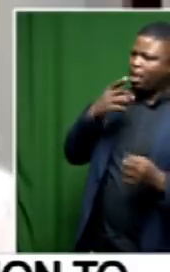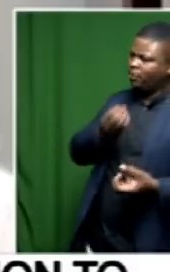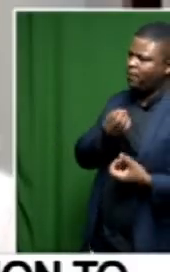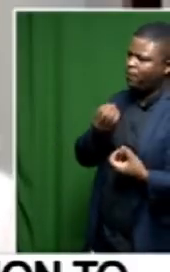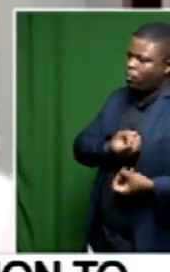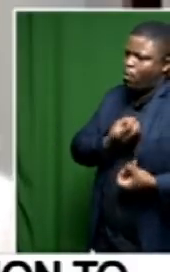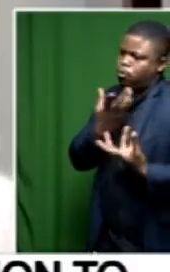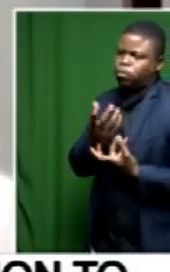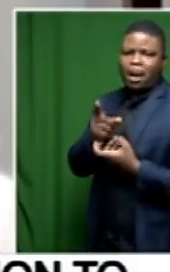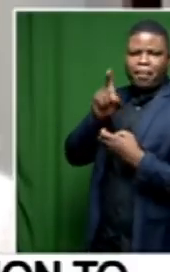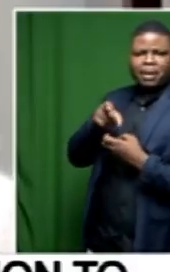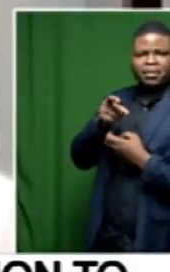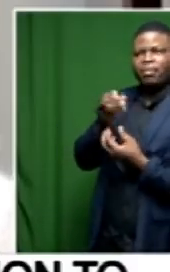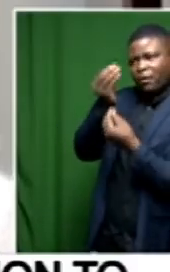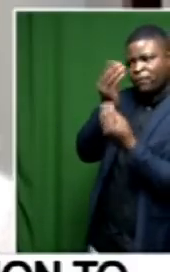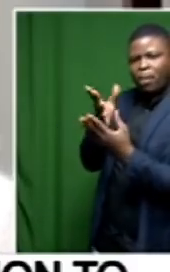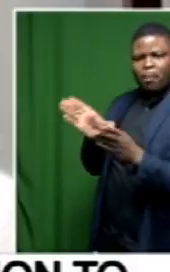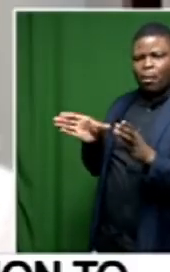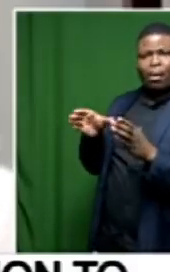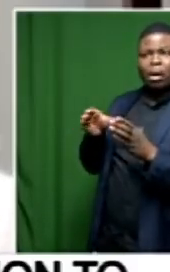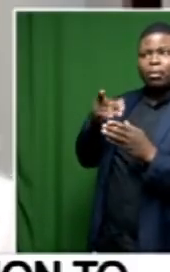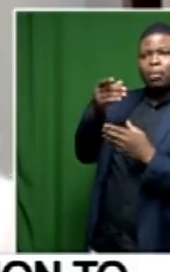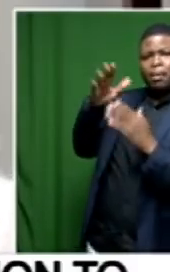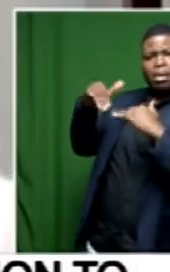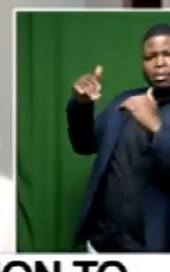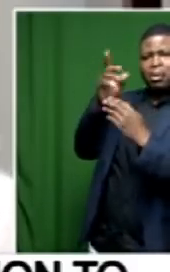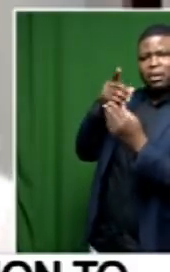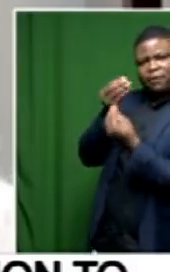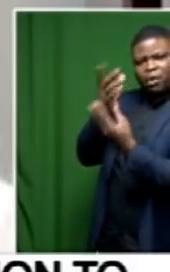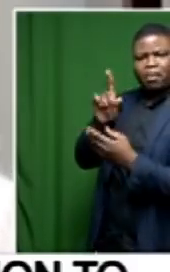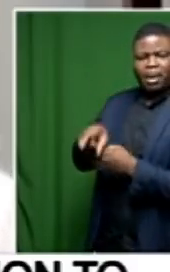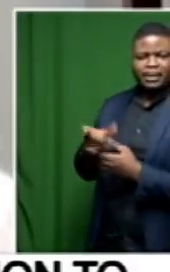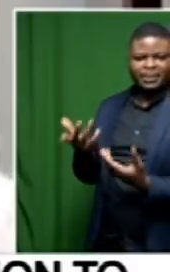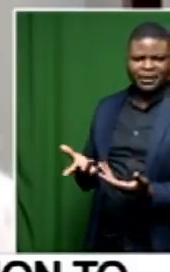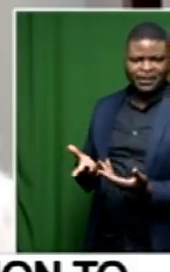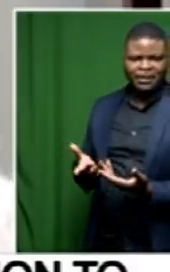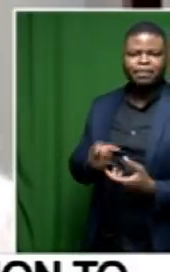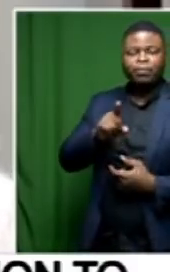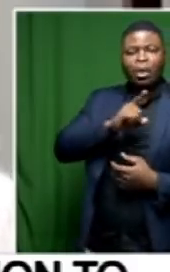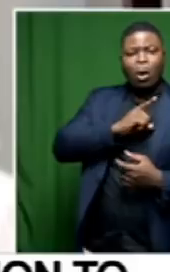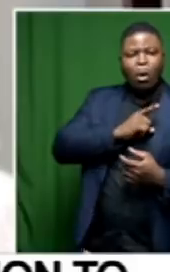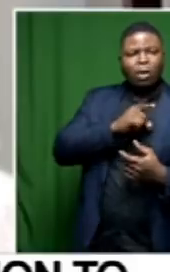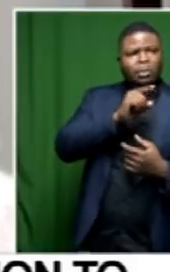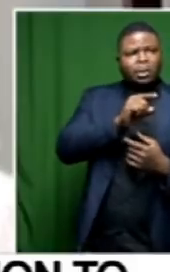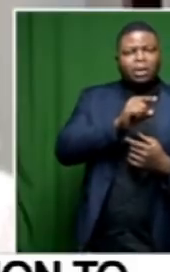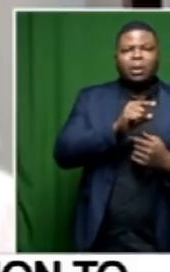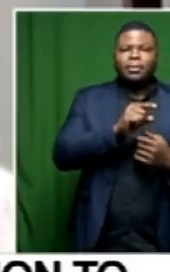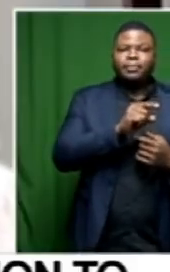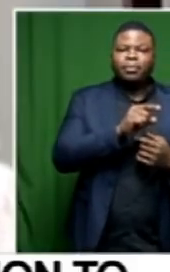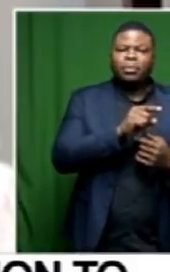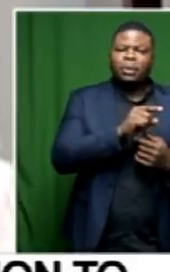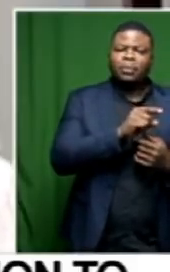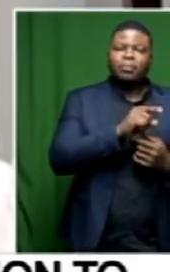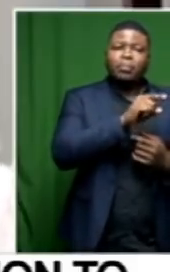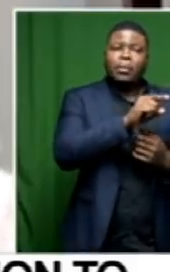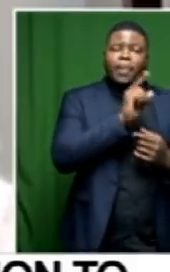constitutes actual conflict of interest where I do not declare that. It constitutes so where